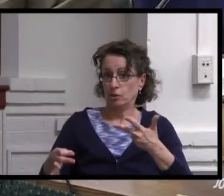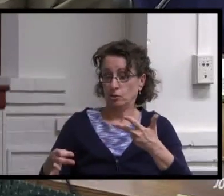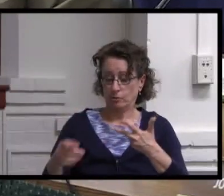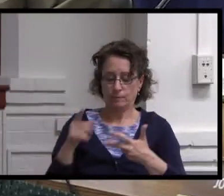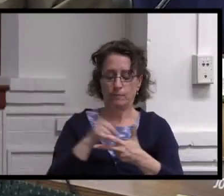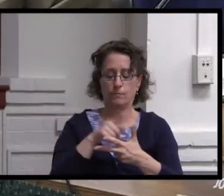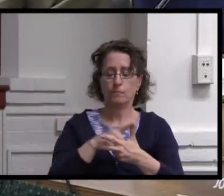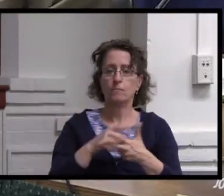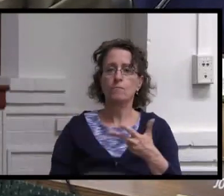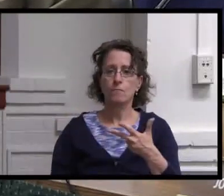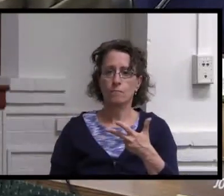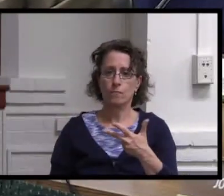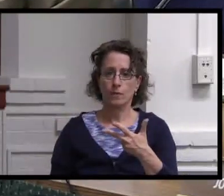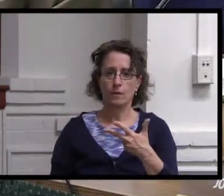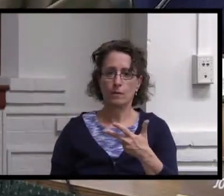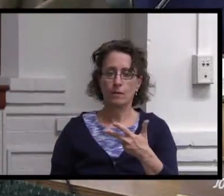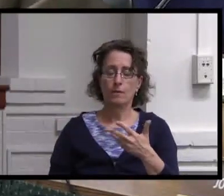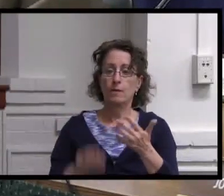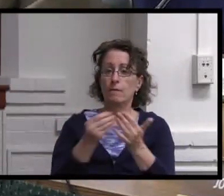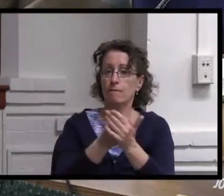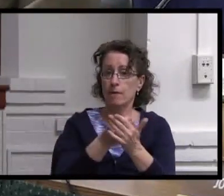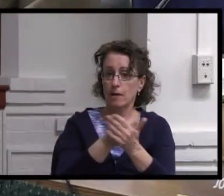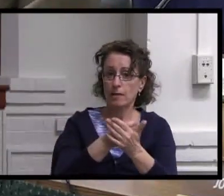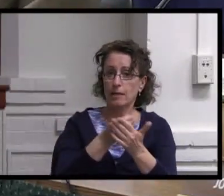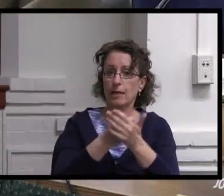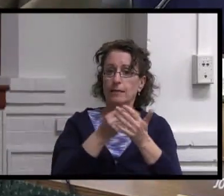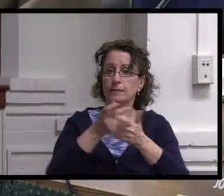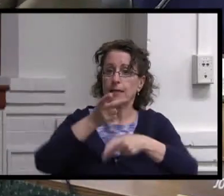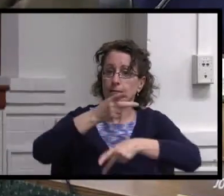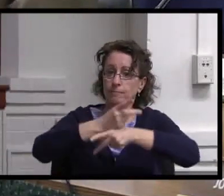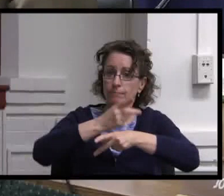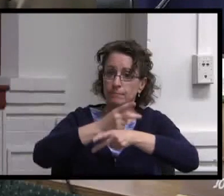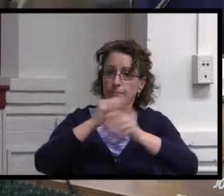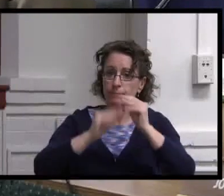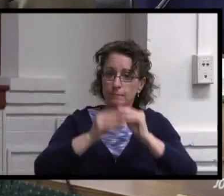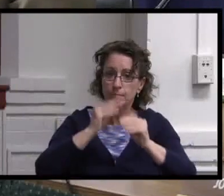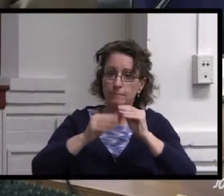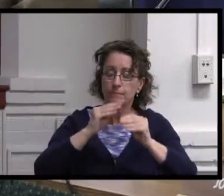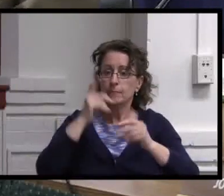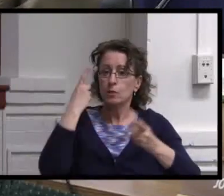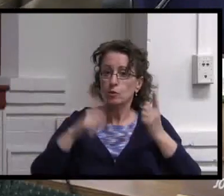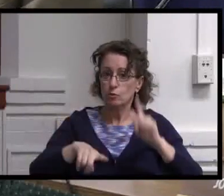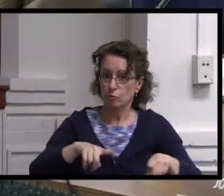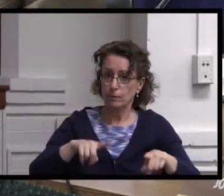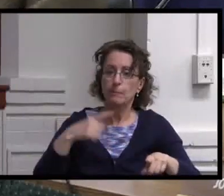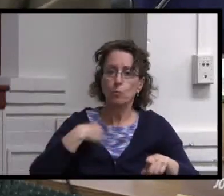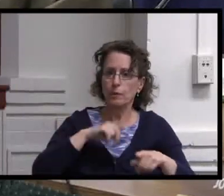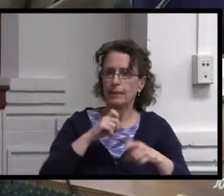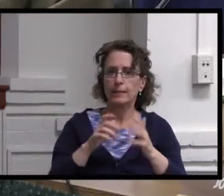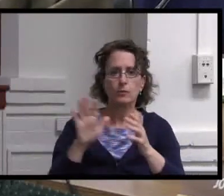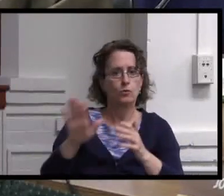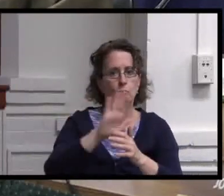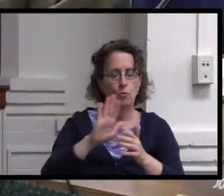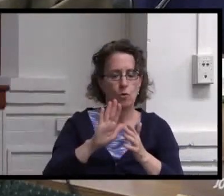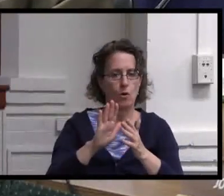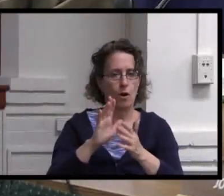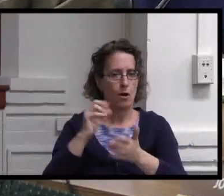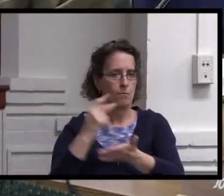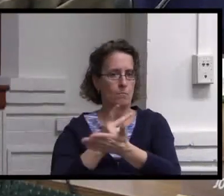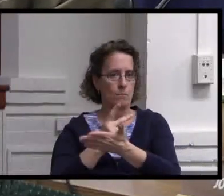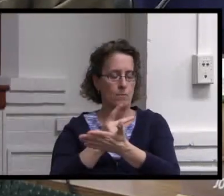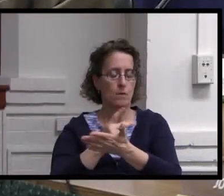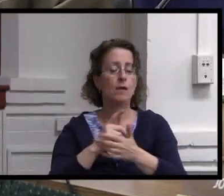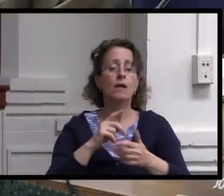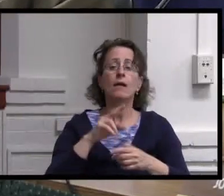the finance and maintenance agreement that's mostly a standard form agreement between VTrans and the